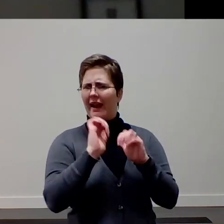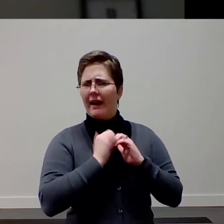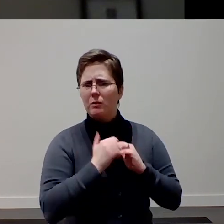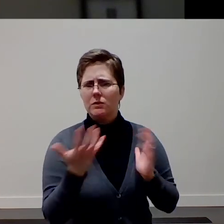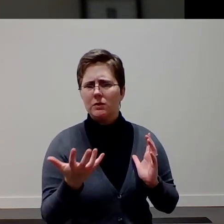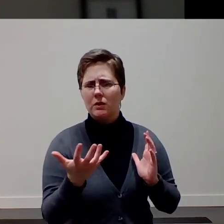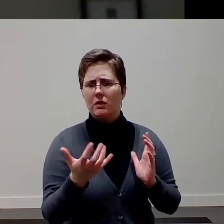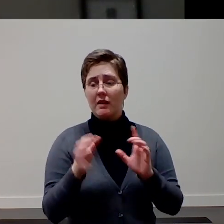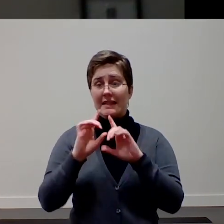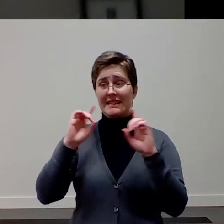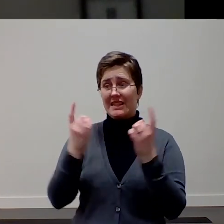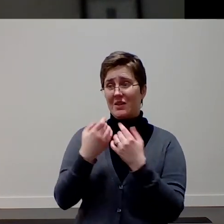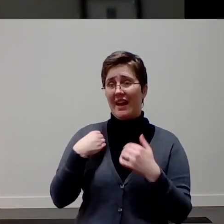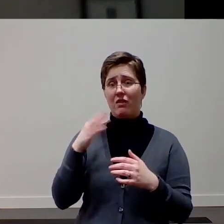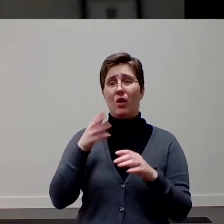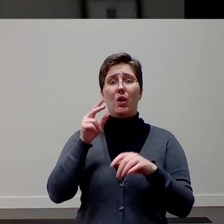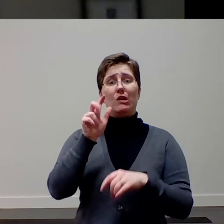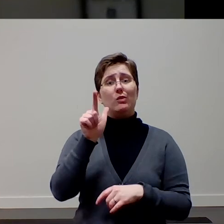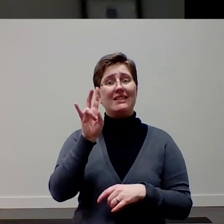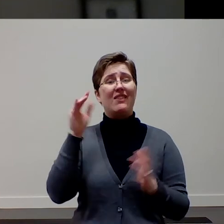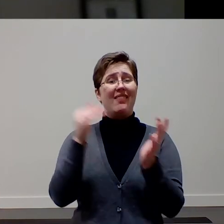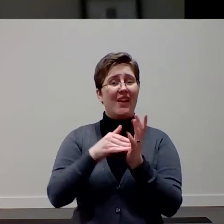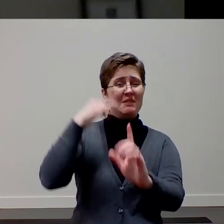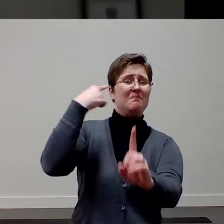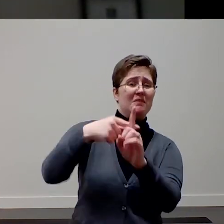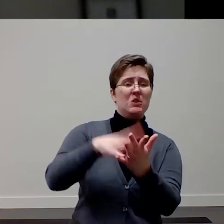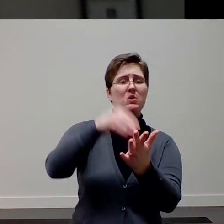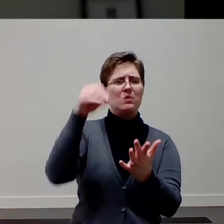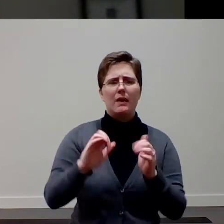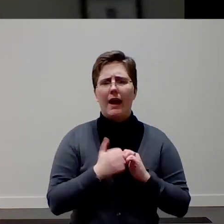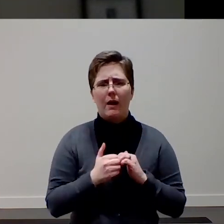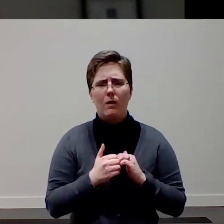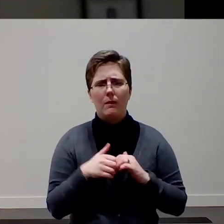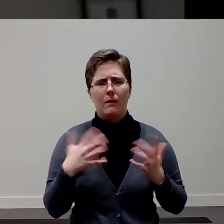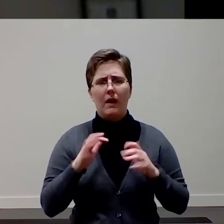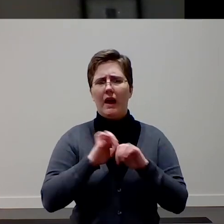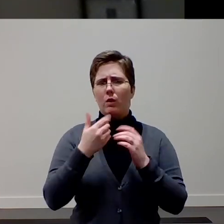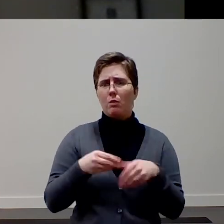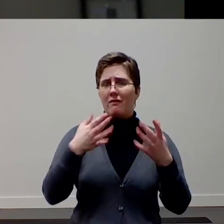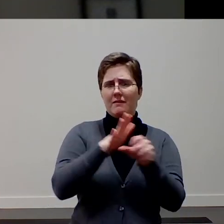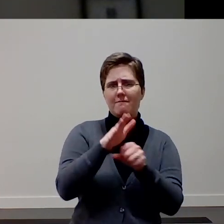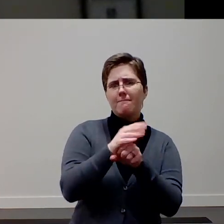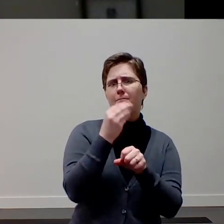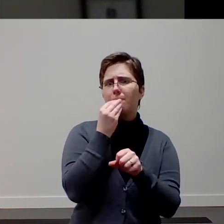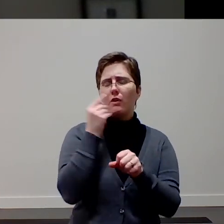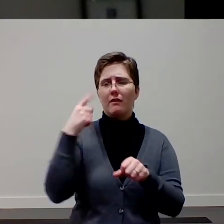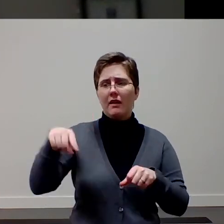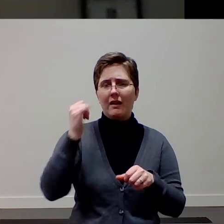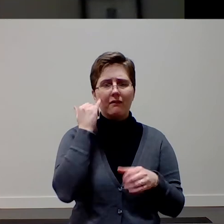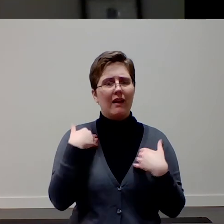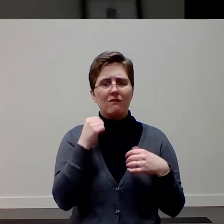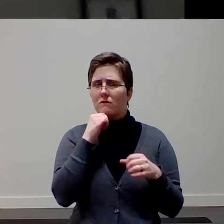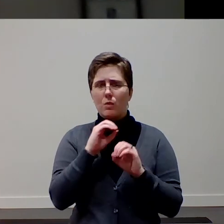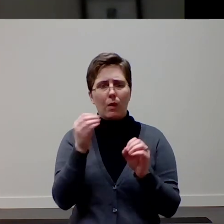And then the board members, and what I'll do is just let you maybe raise in and chime in for your comments. Board